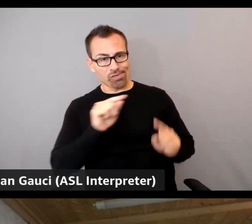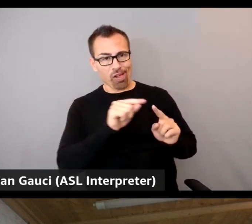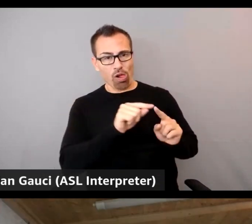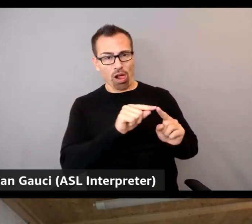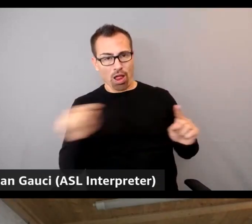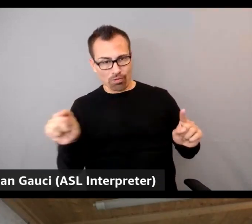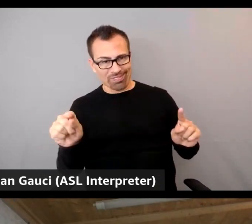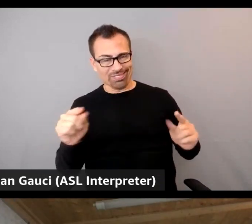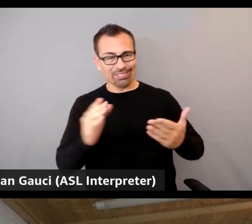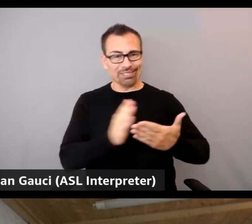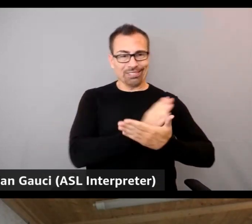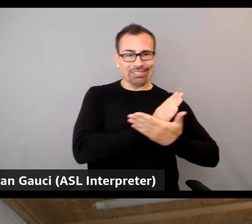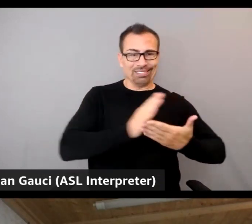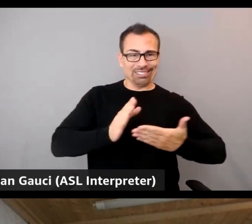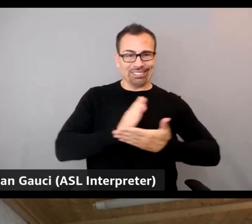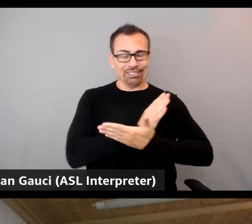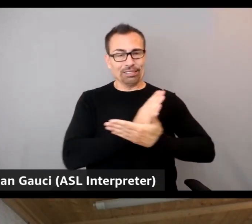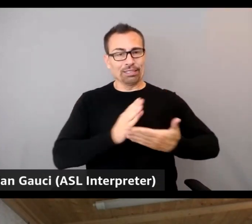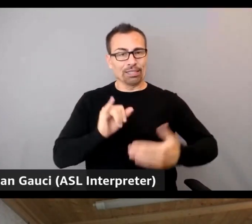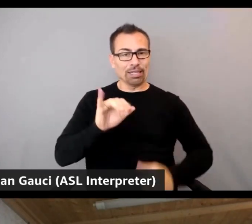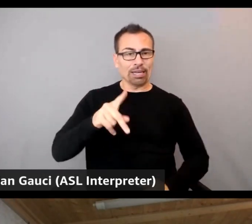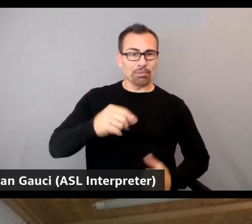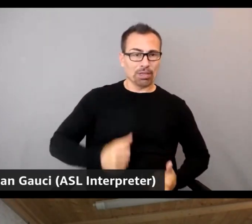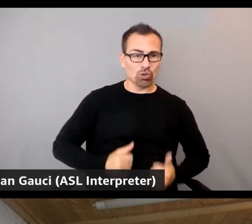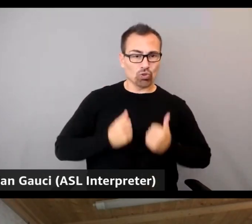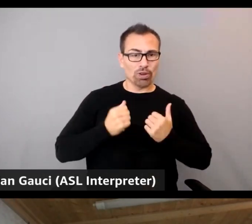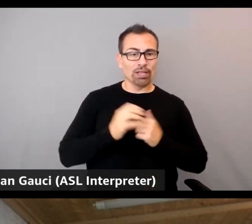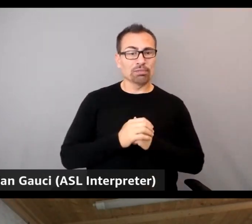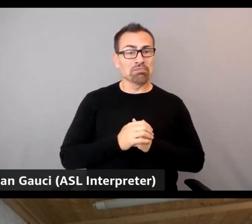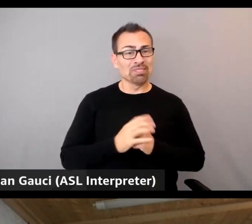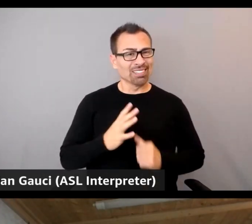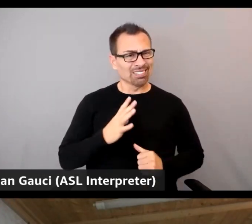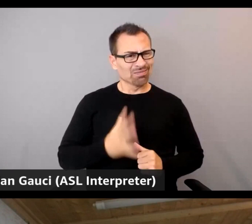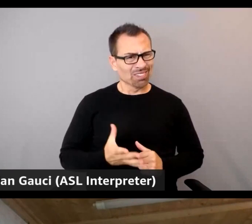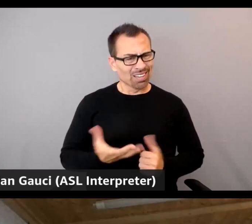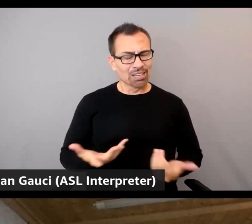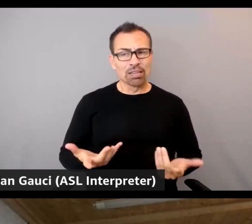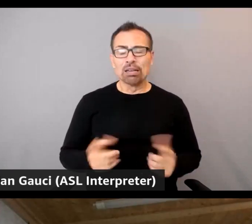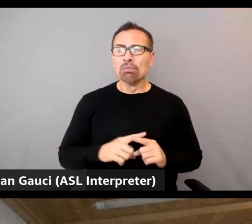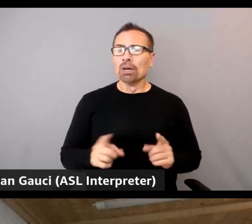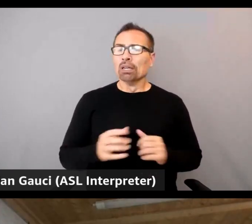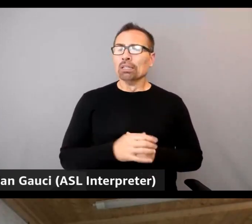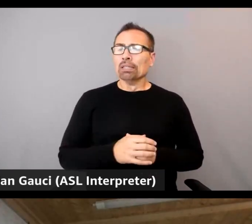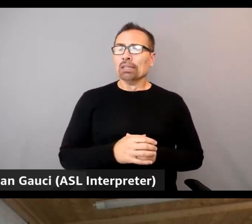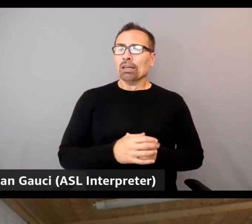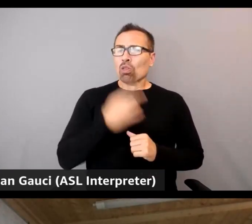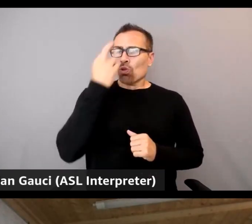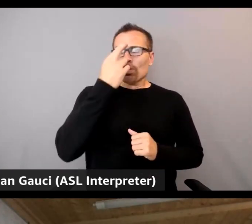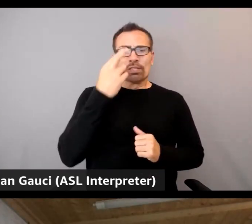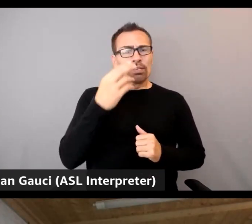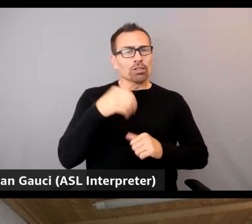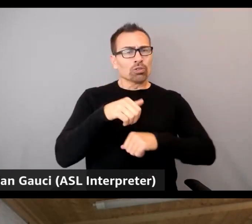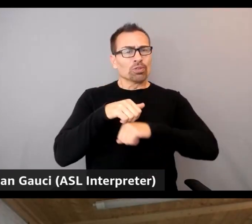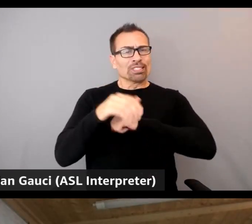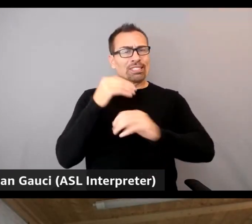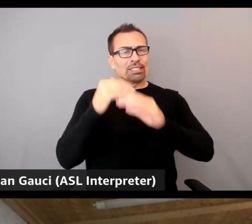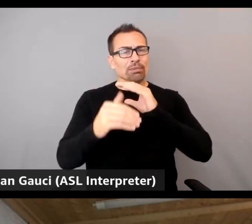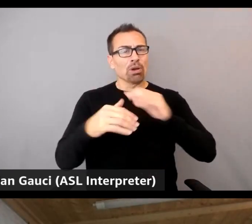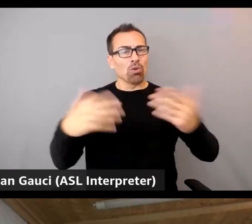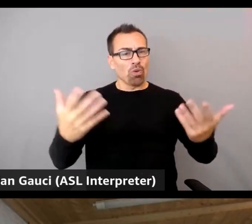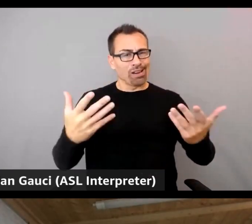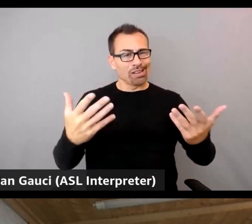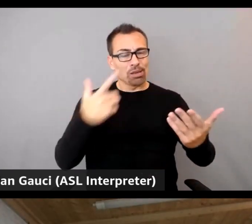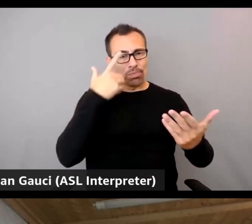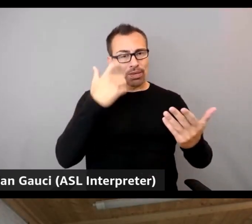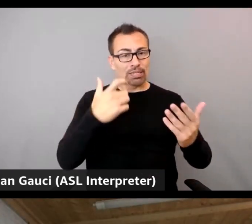that's fine, as I say. But I suppose the kind of fundamental reason you send an email is that it gets read